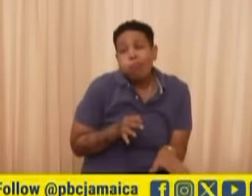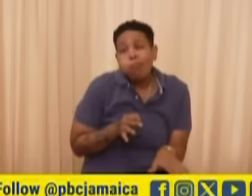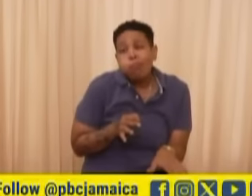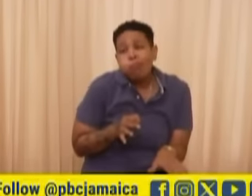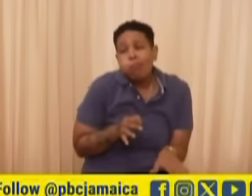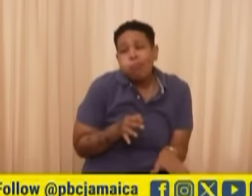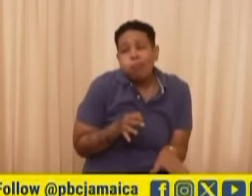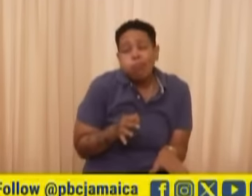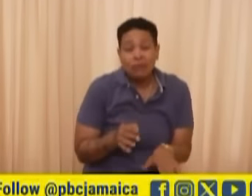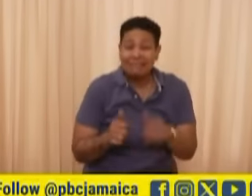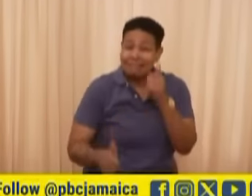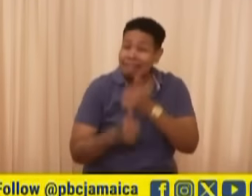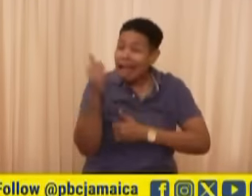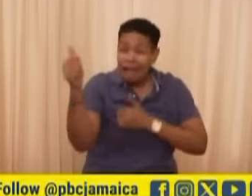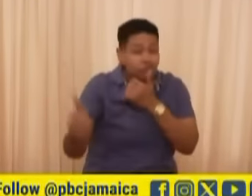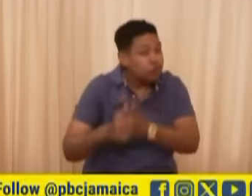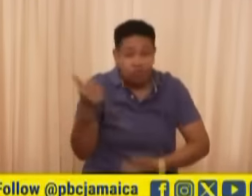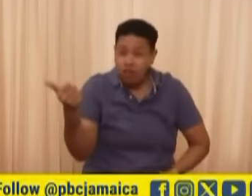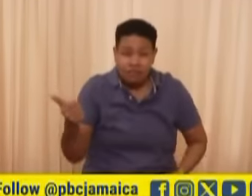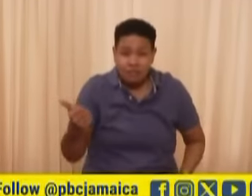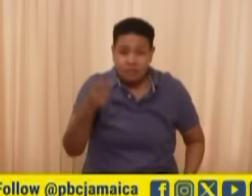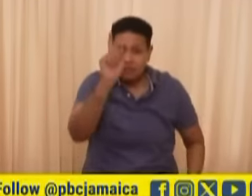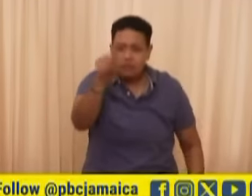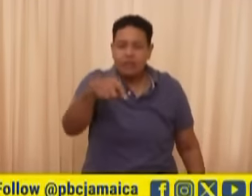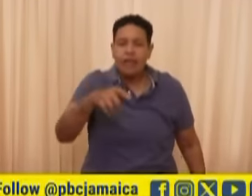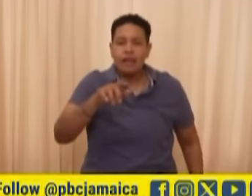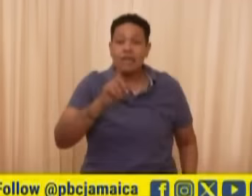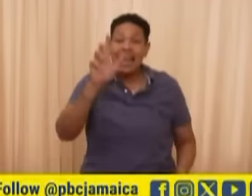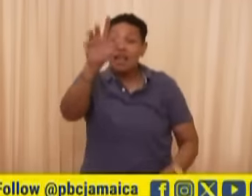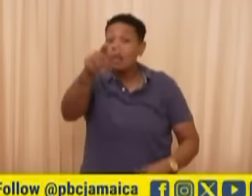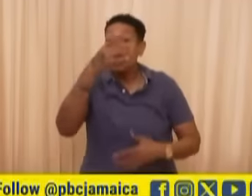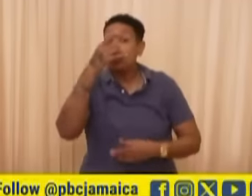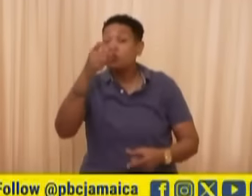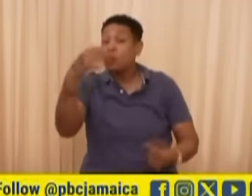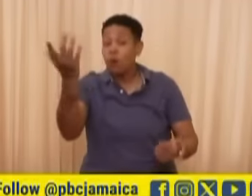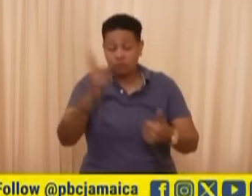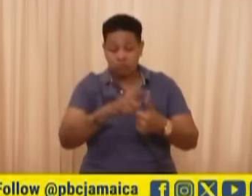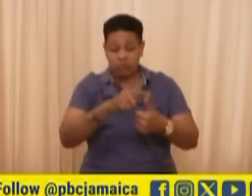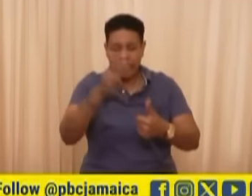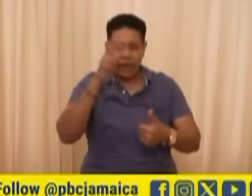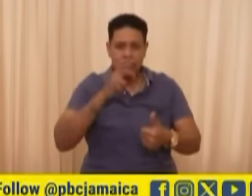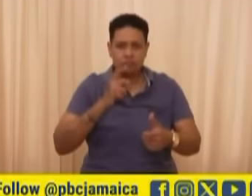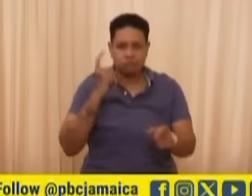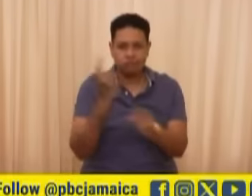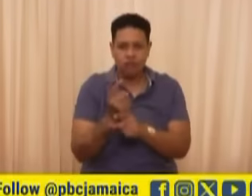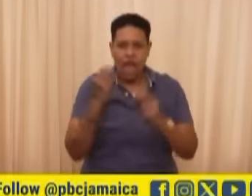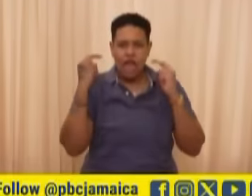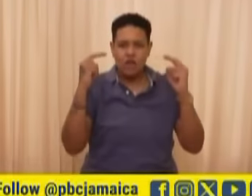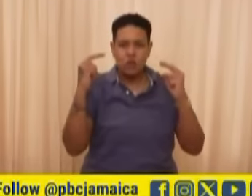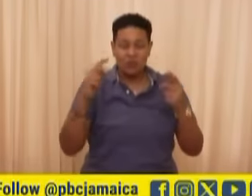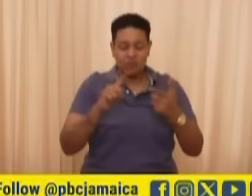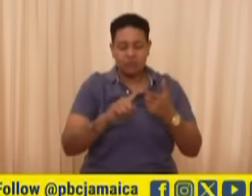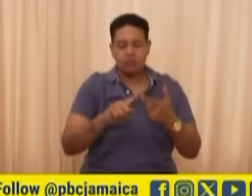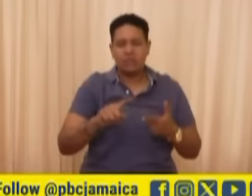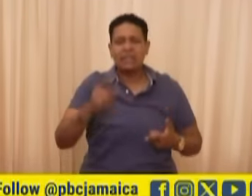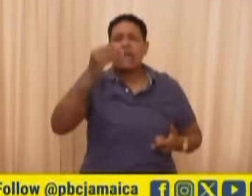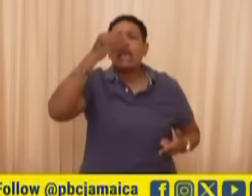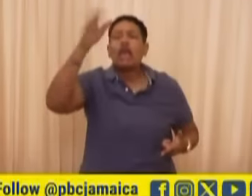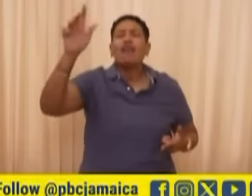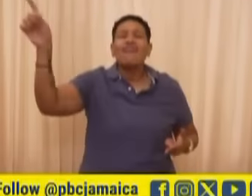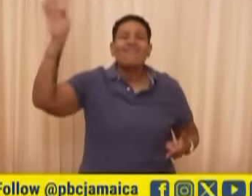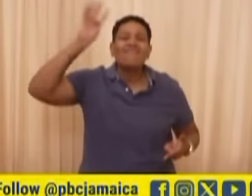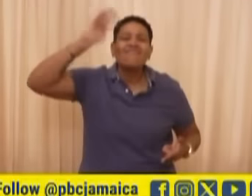A, listen to reputable news sources, B, ignore sources that are proven to